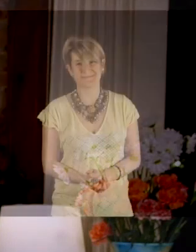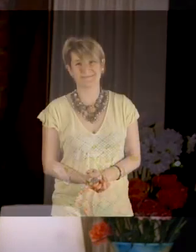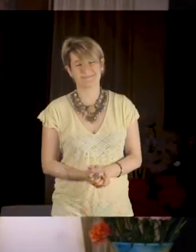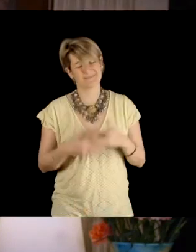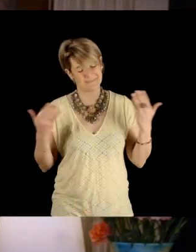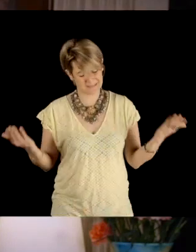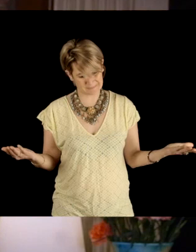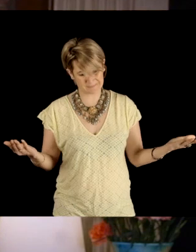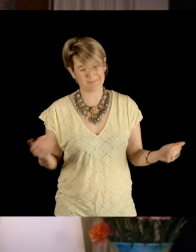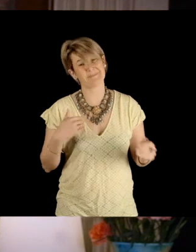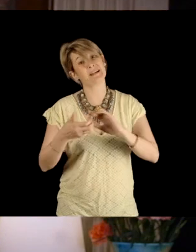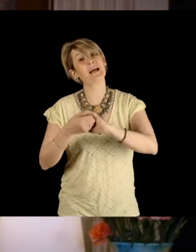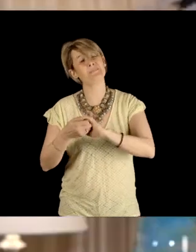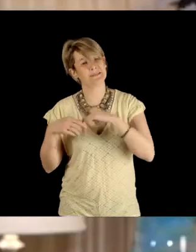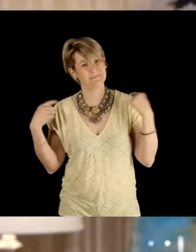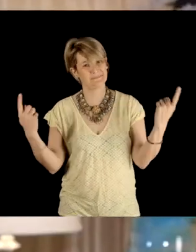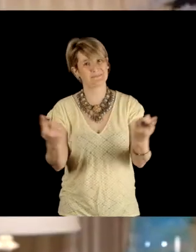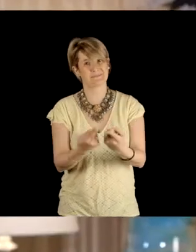So, dear friends,